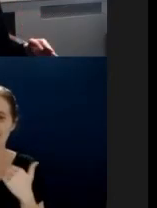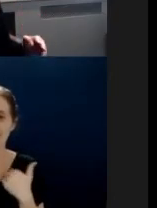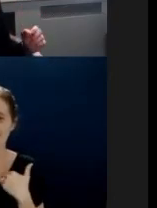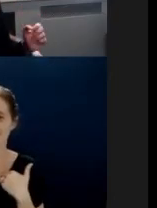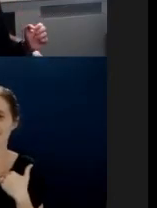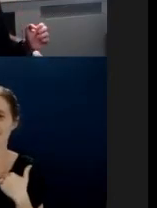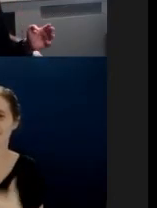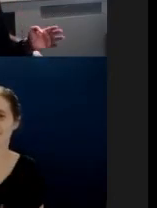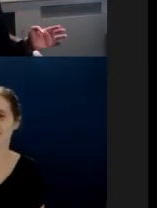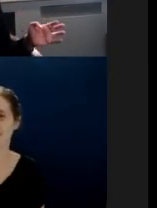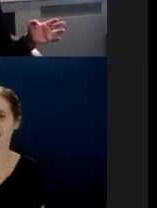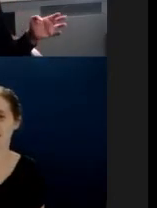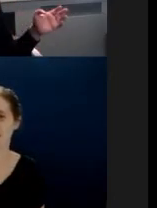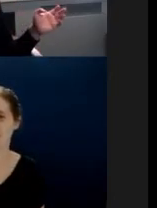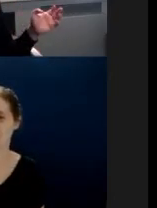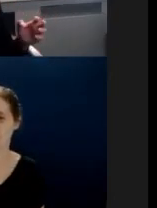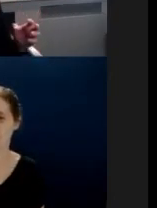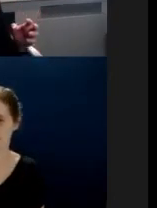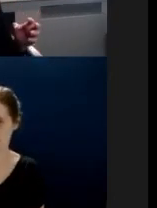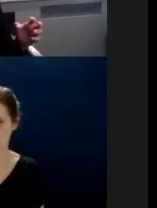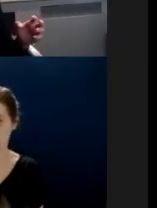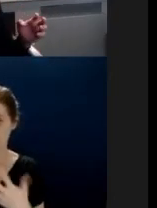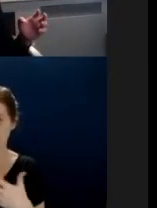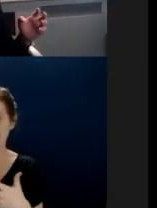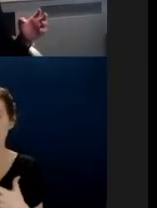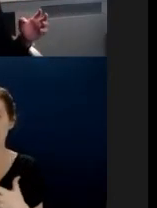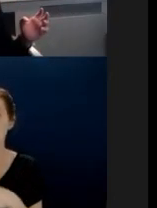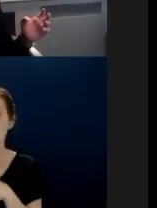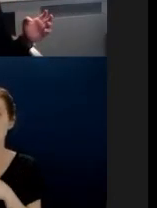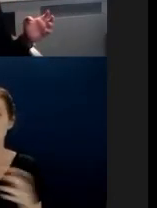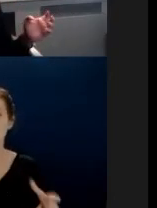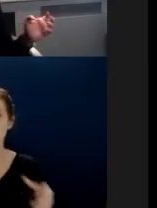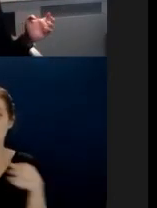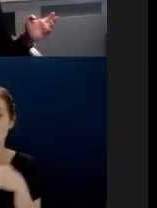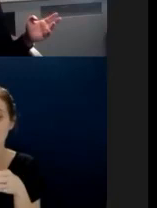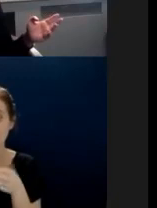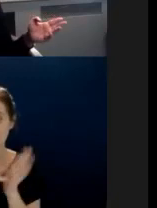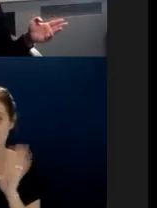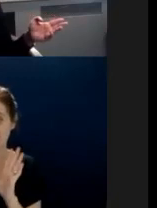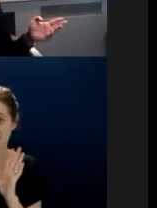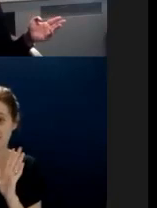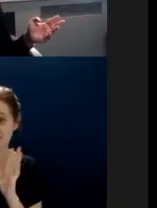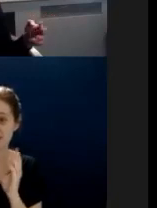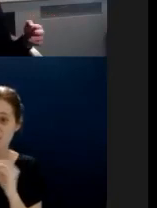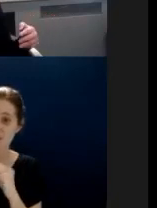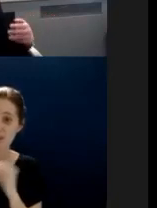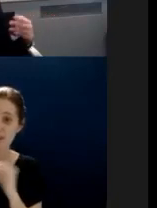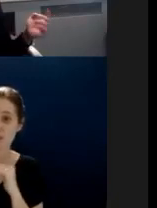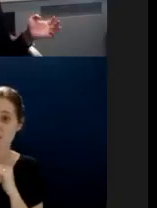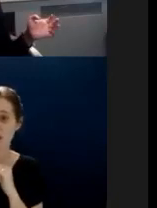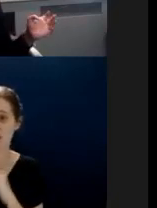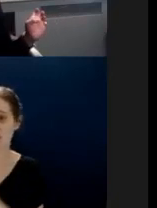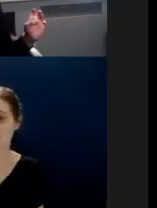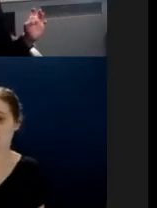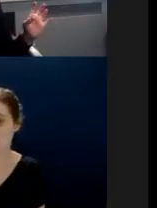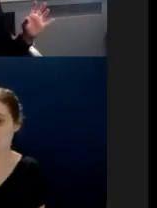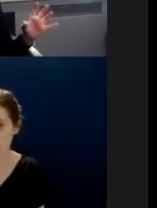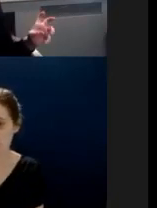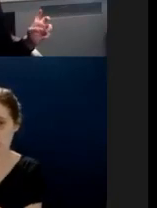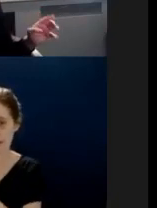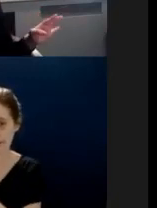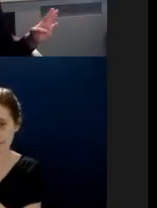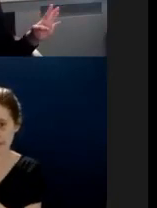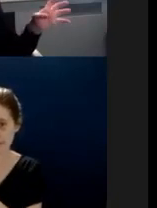machine. If the locations are consolidated, so they have more than one ward or area